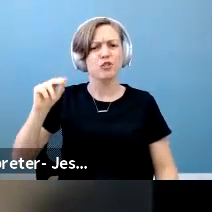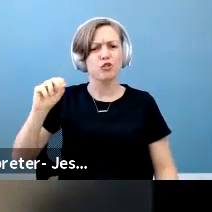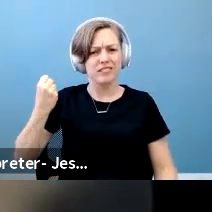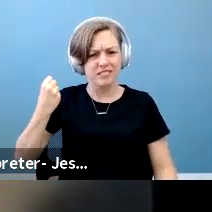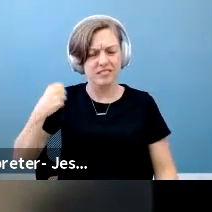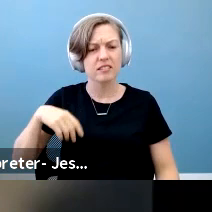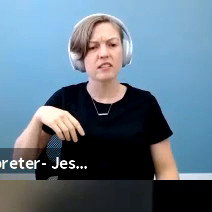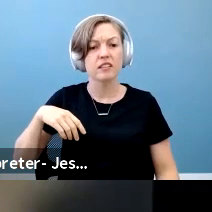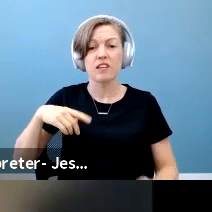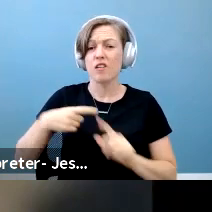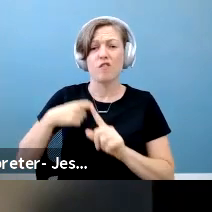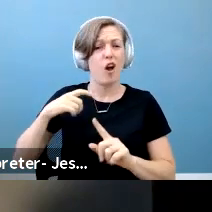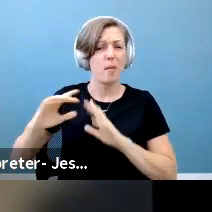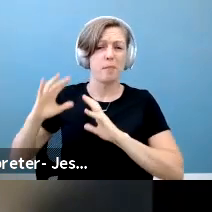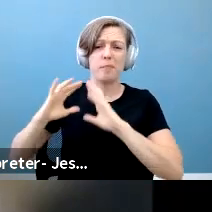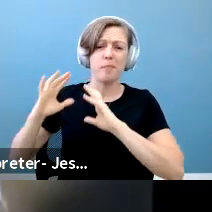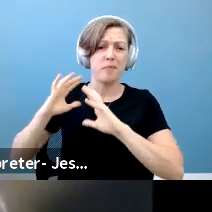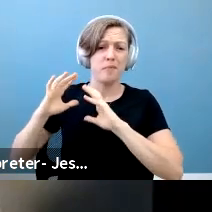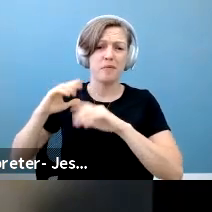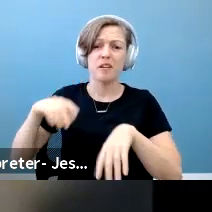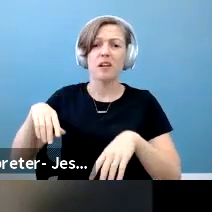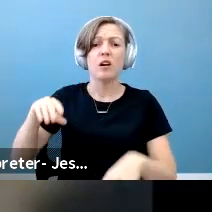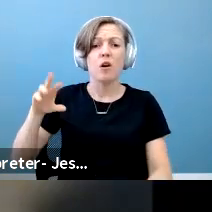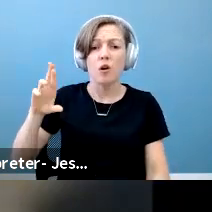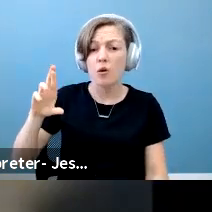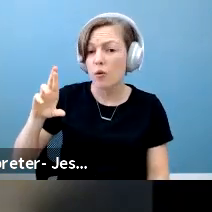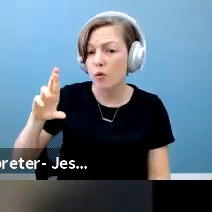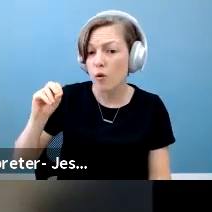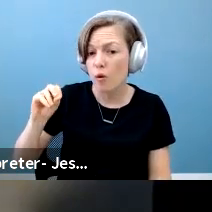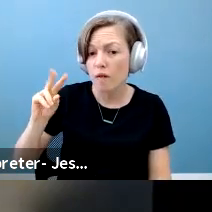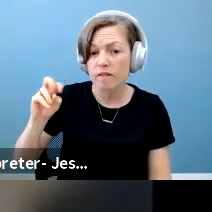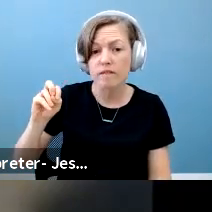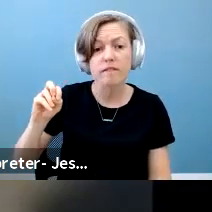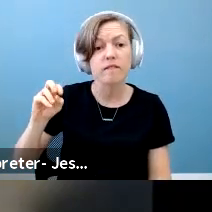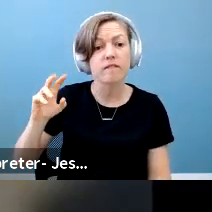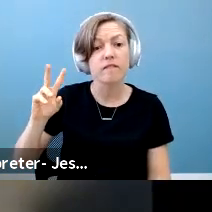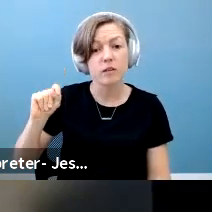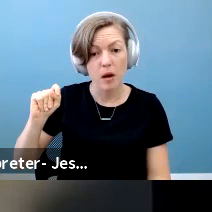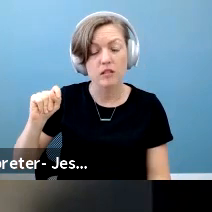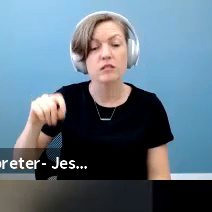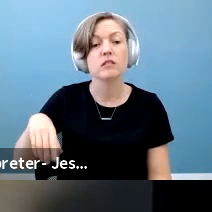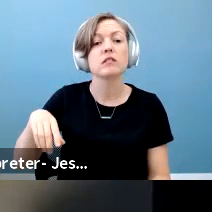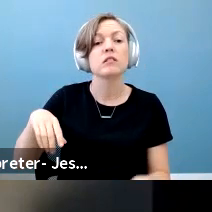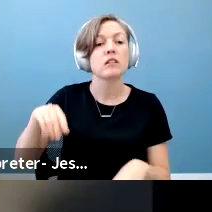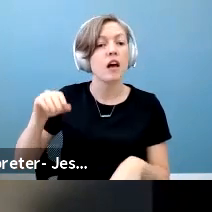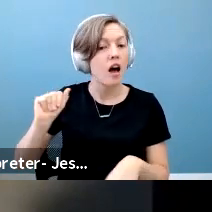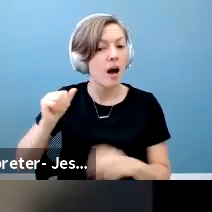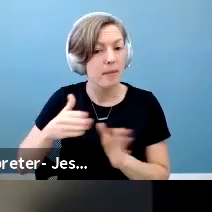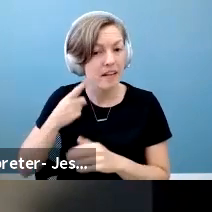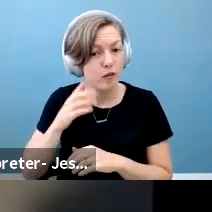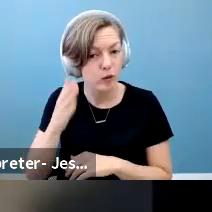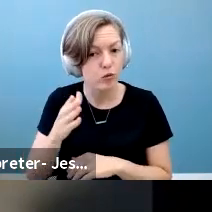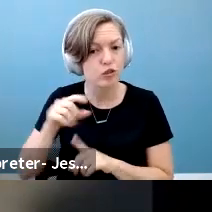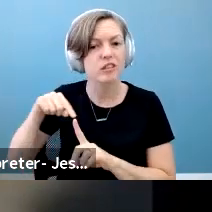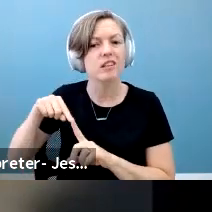they come from rural Vermont, a plan for the future, which was a